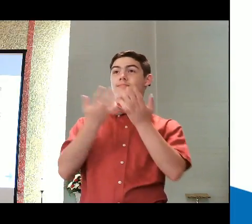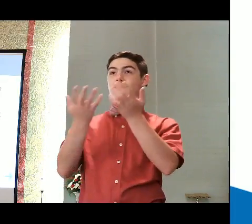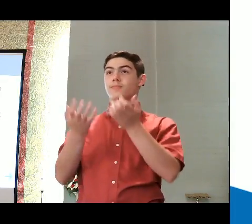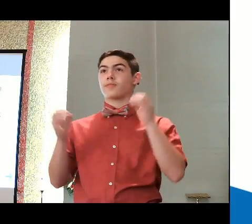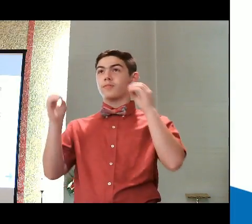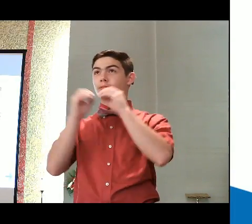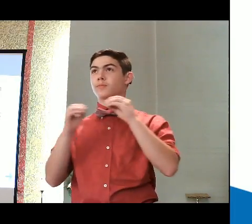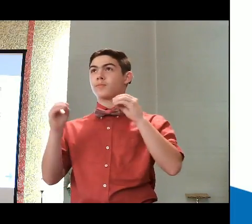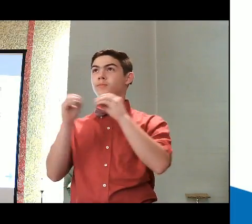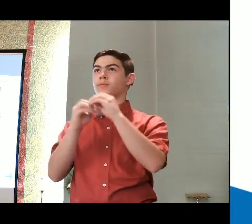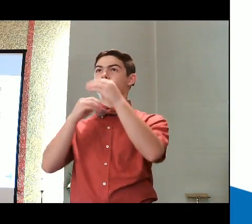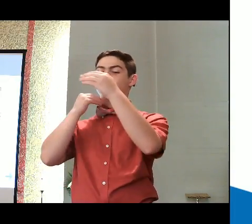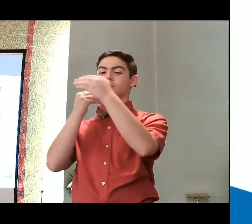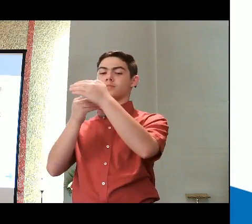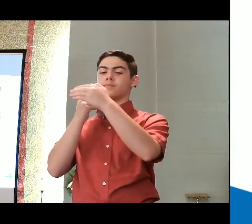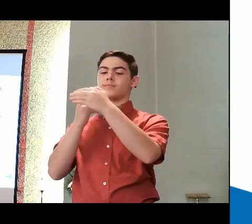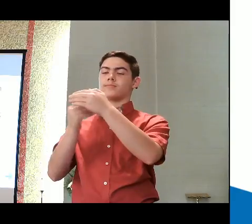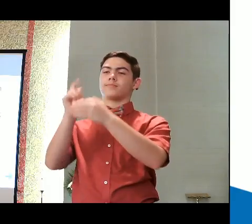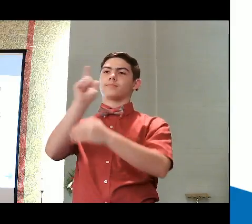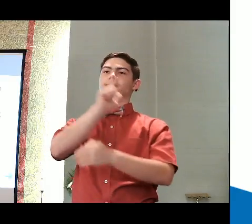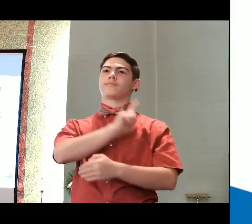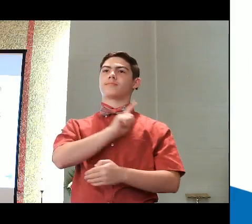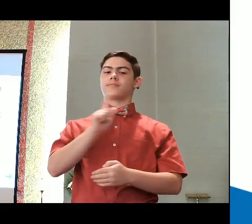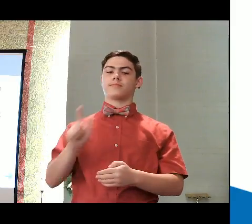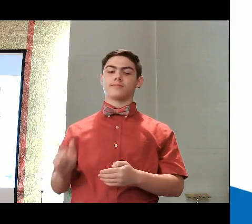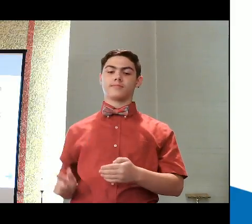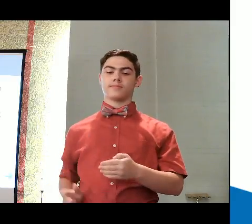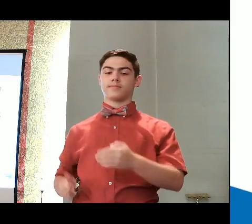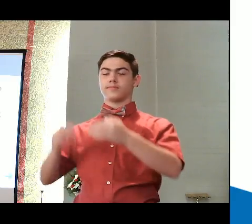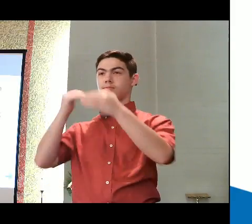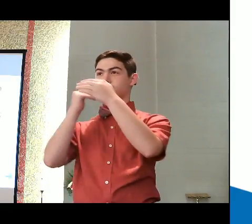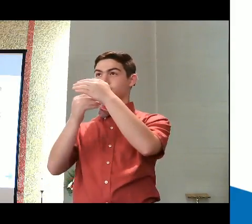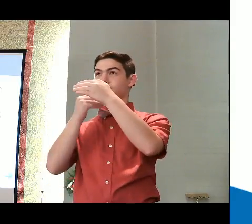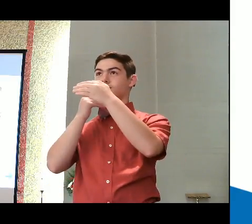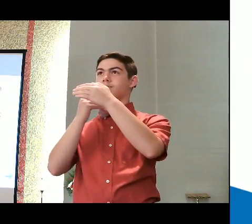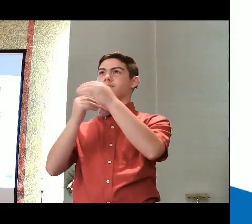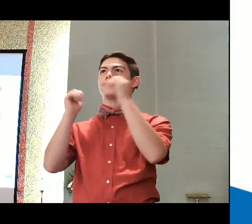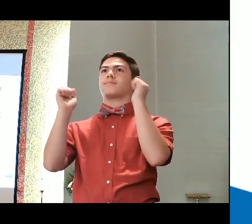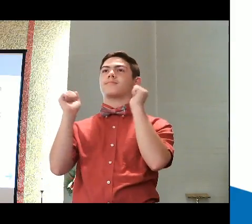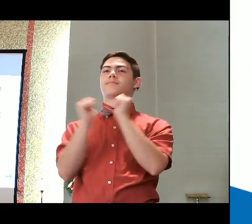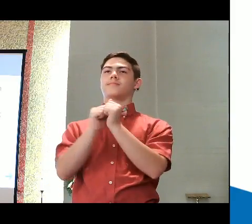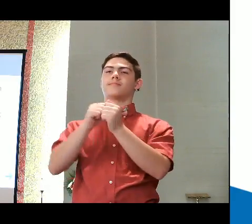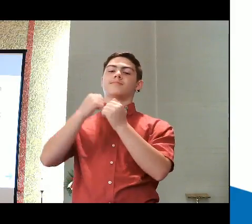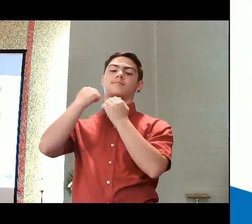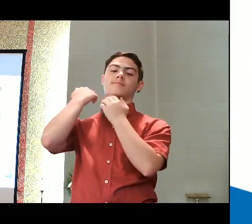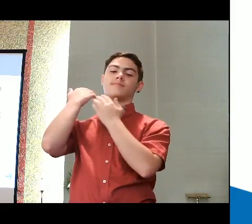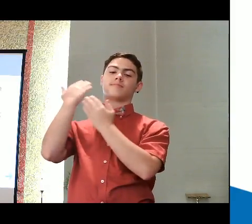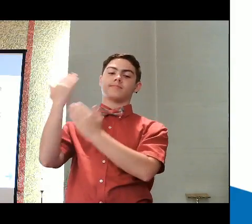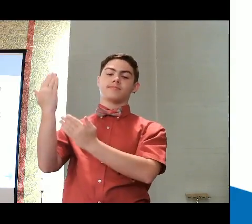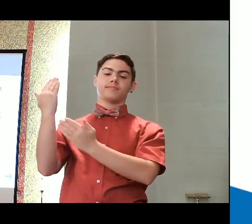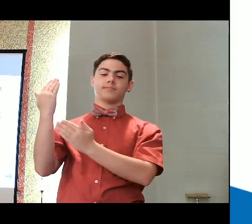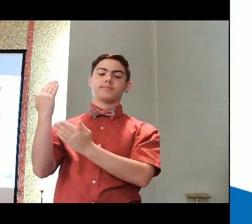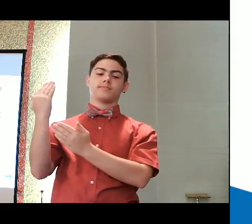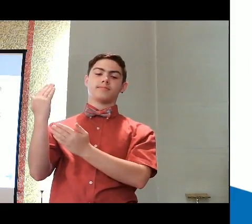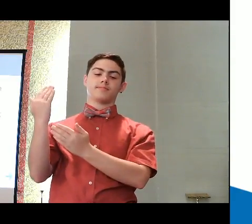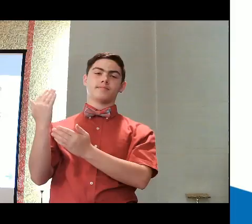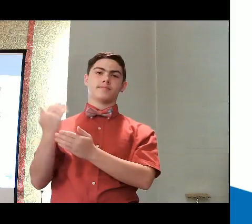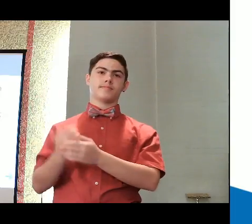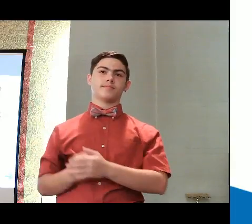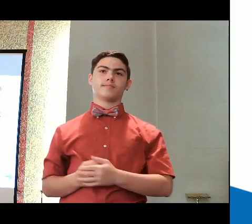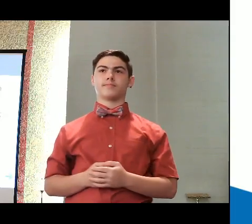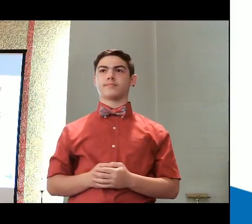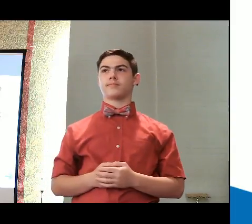soul. Draw me deeper, Lord, deeper, Lord, in you.